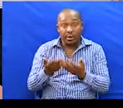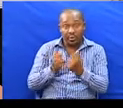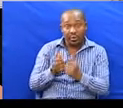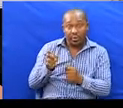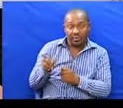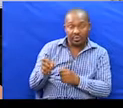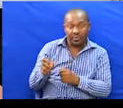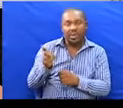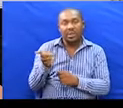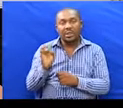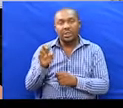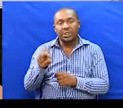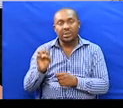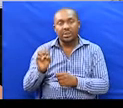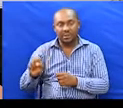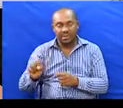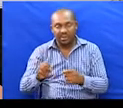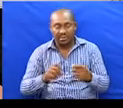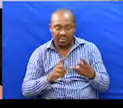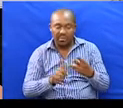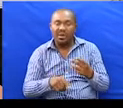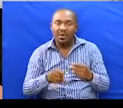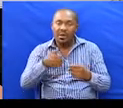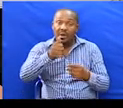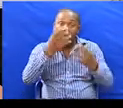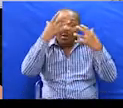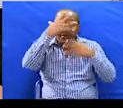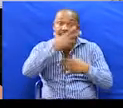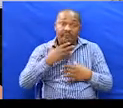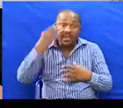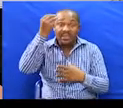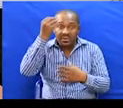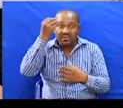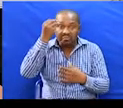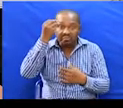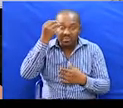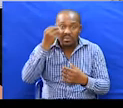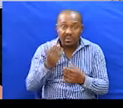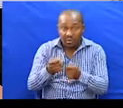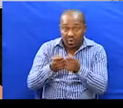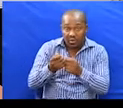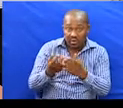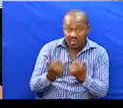Your face is also controlled by genes.